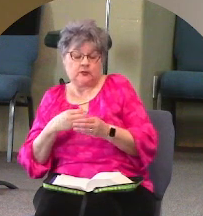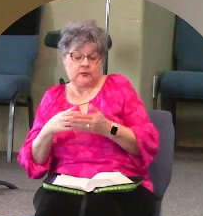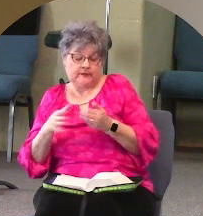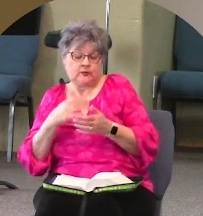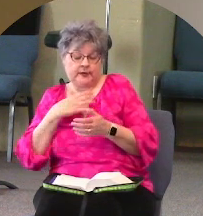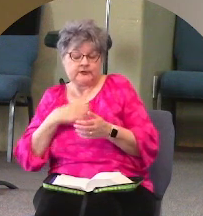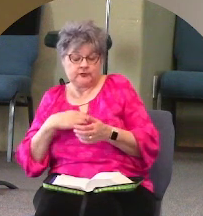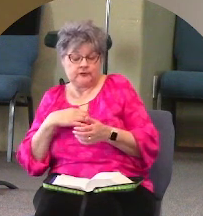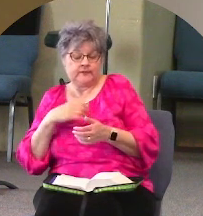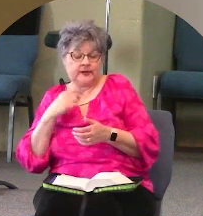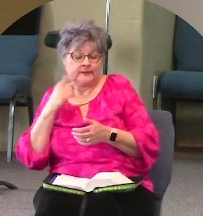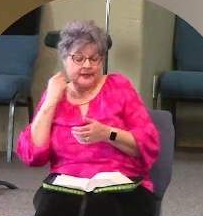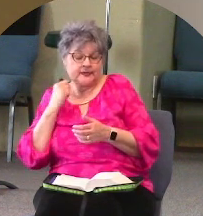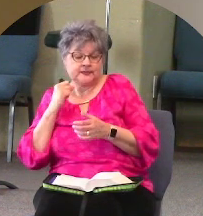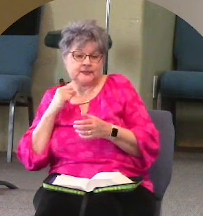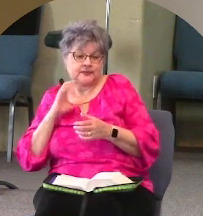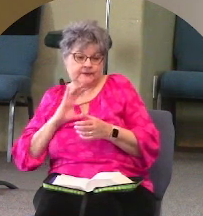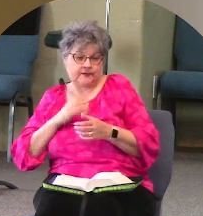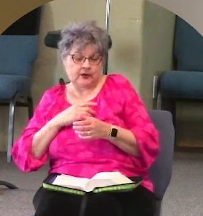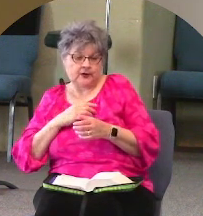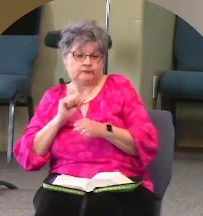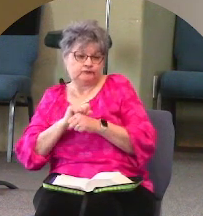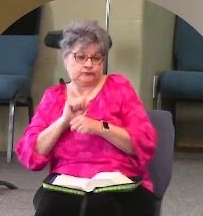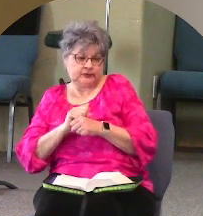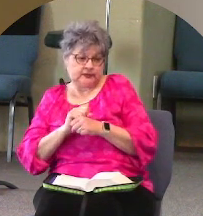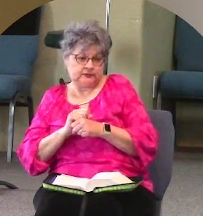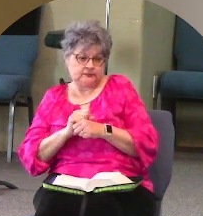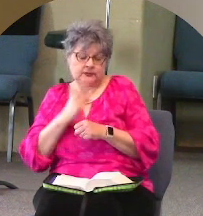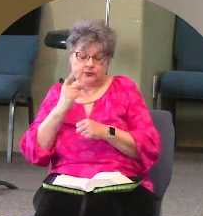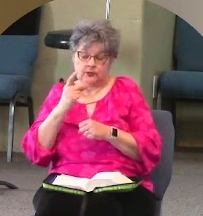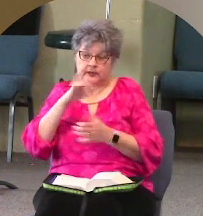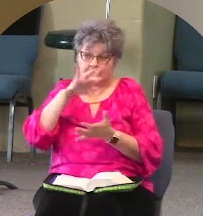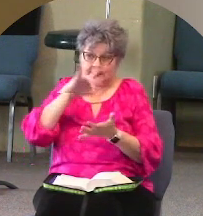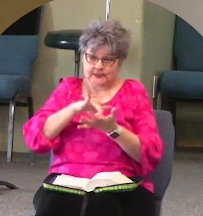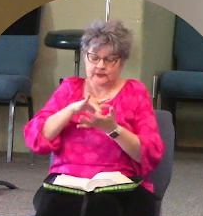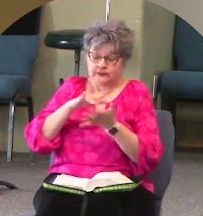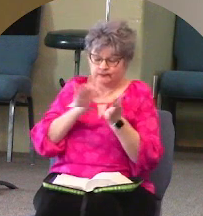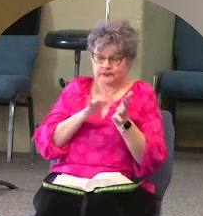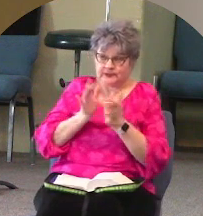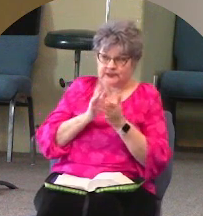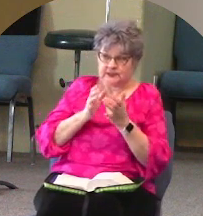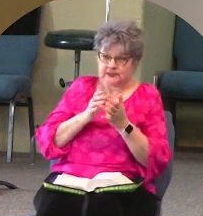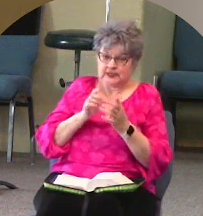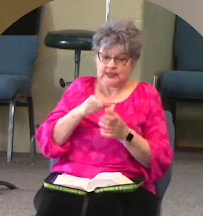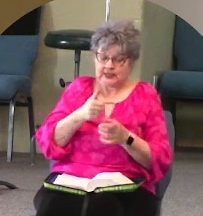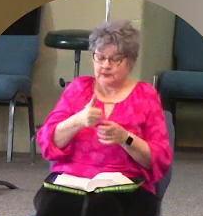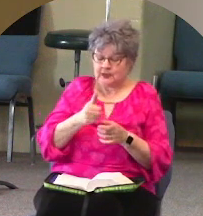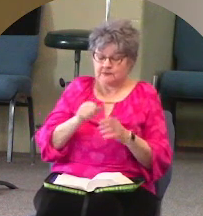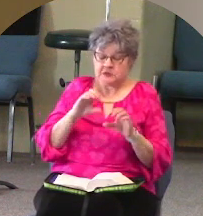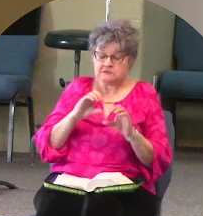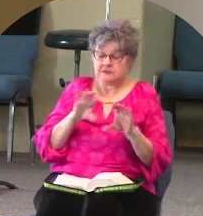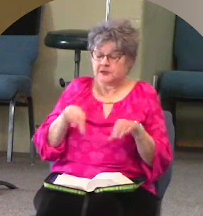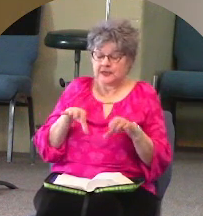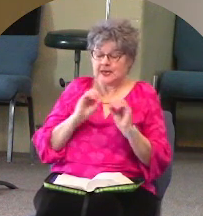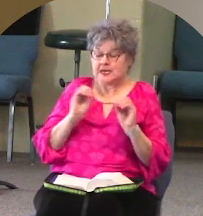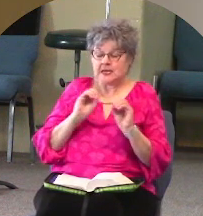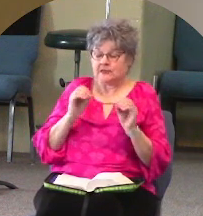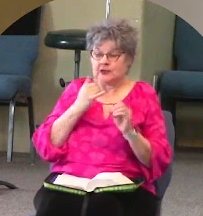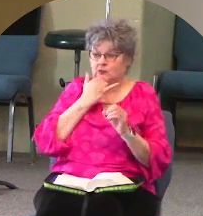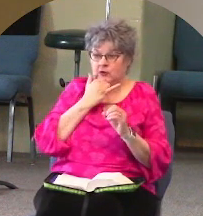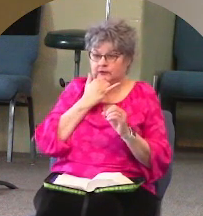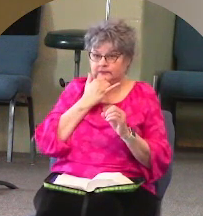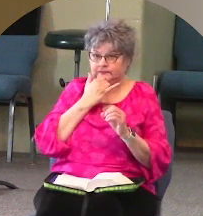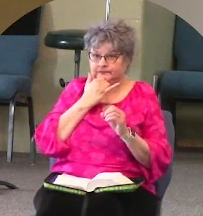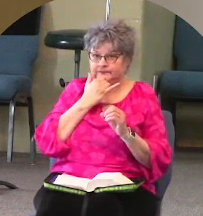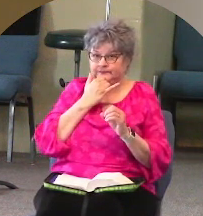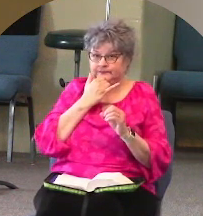deeds. But this man, the one in the center, has done nothing wrong. And this is what he